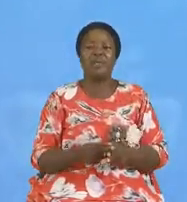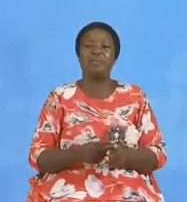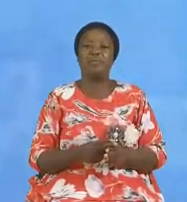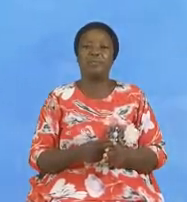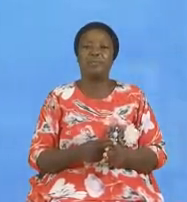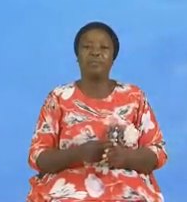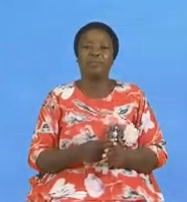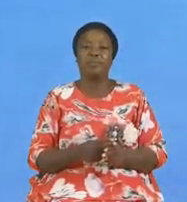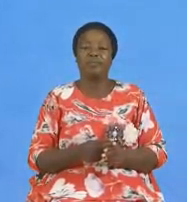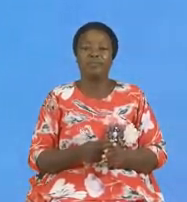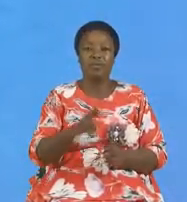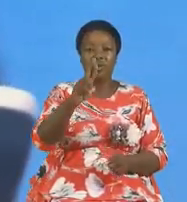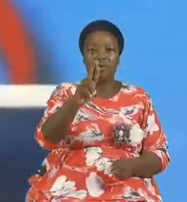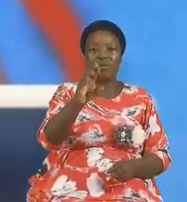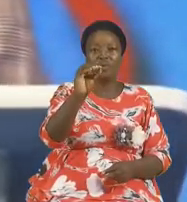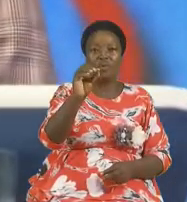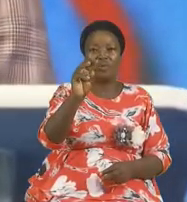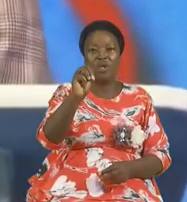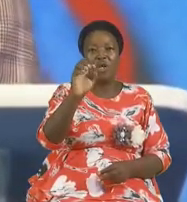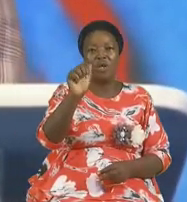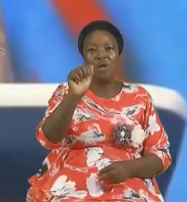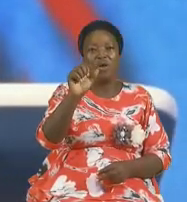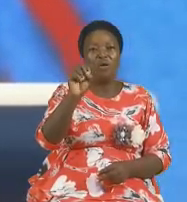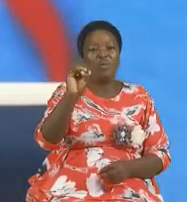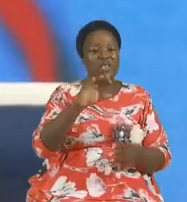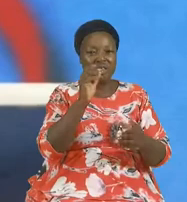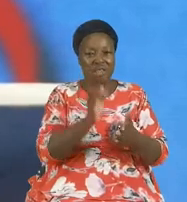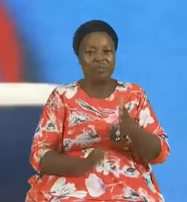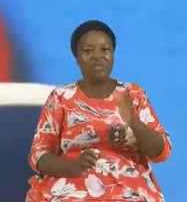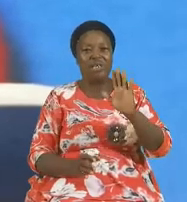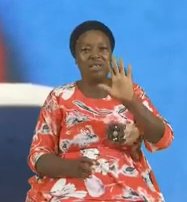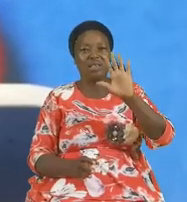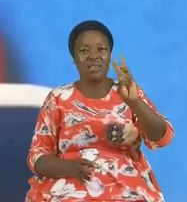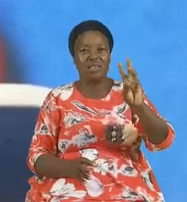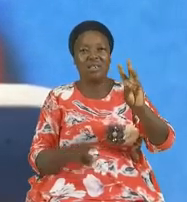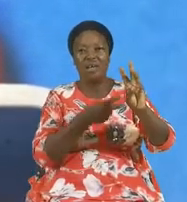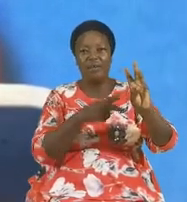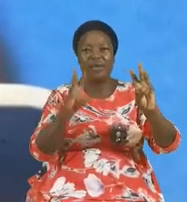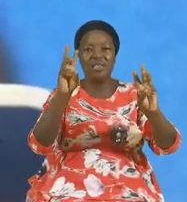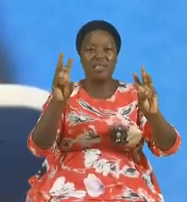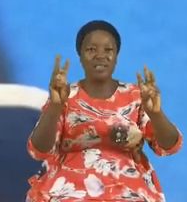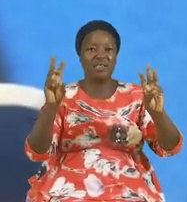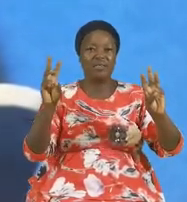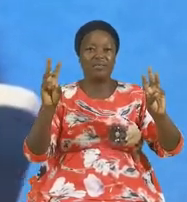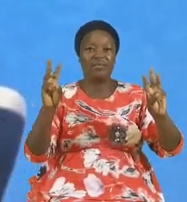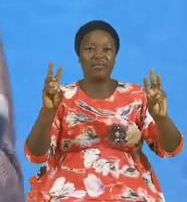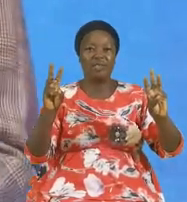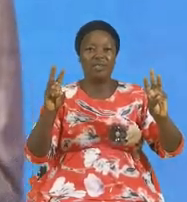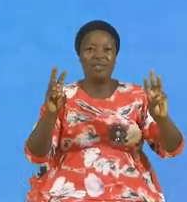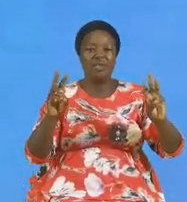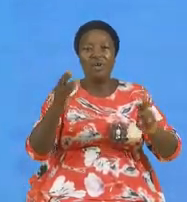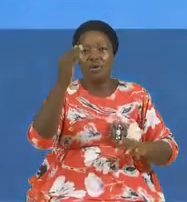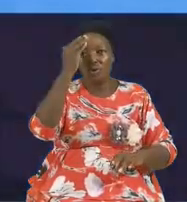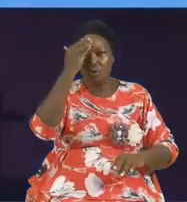box you up again in Jesus' name. Romans chapter 6, I'm reading from verse